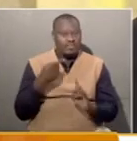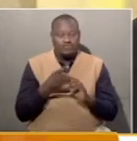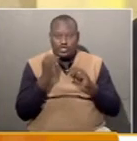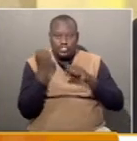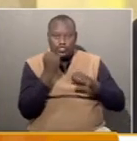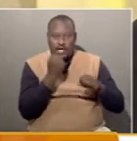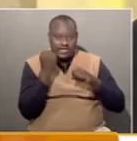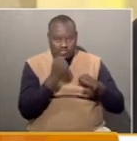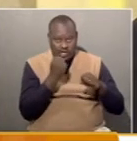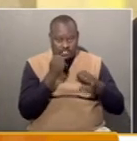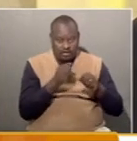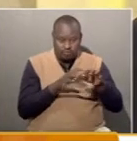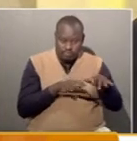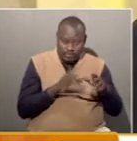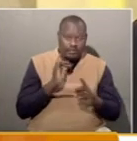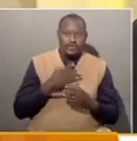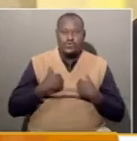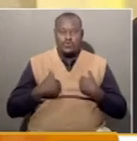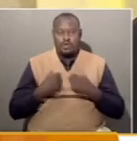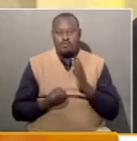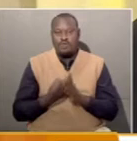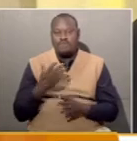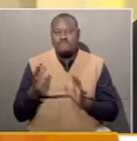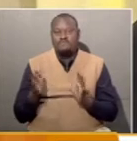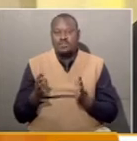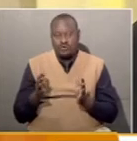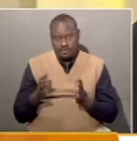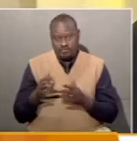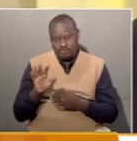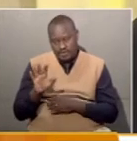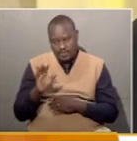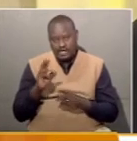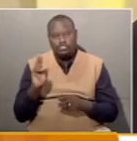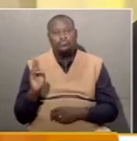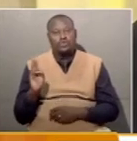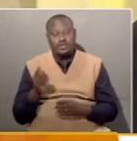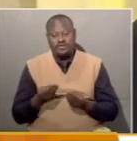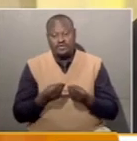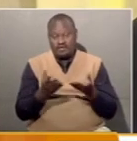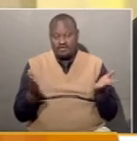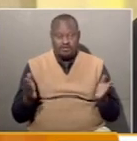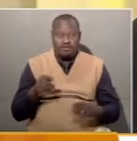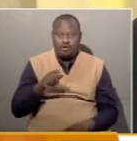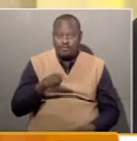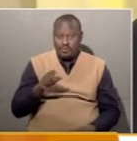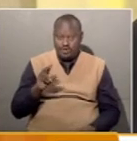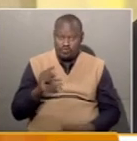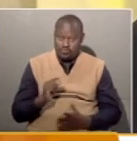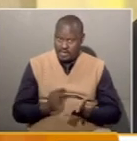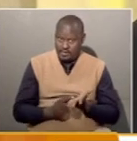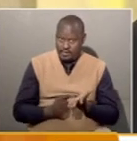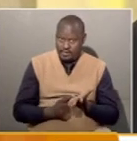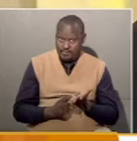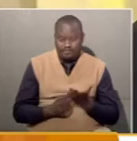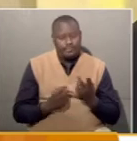with a view to establish a sugar factory to manufacture sugar for the people of Uganda. And thus,